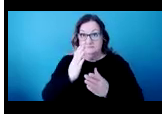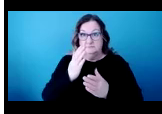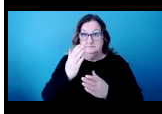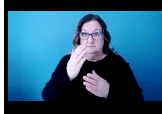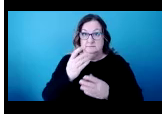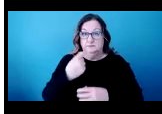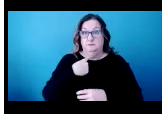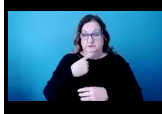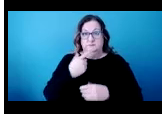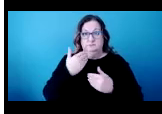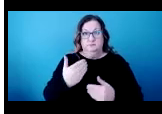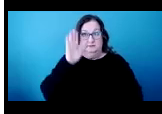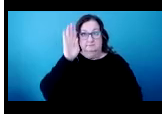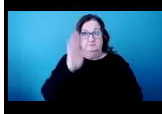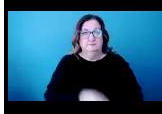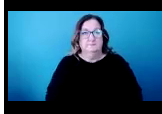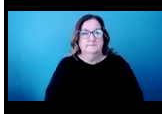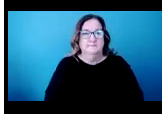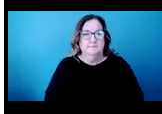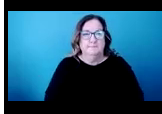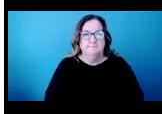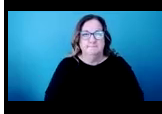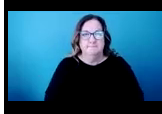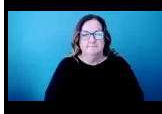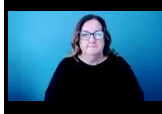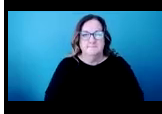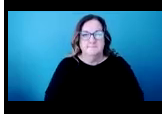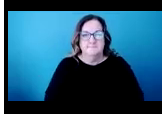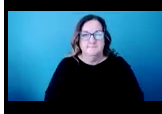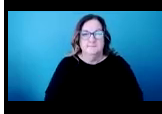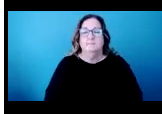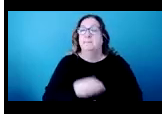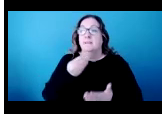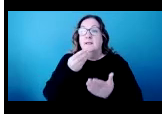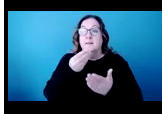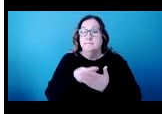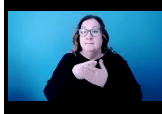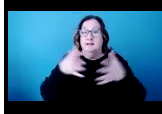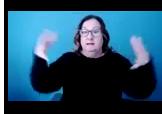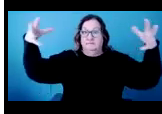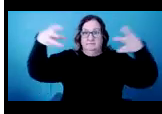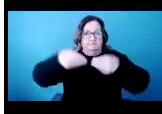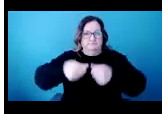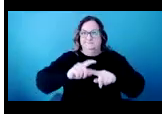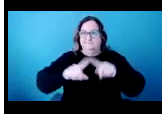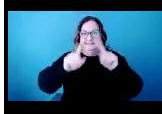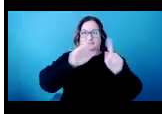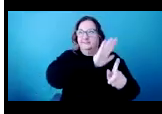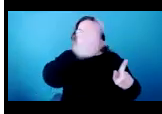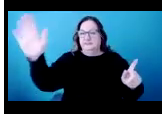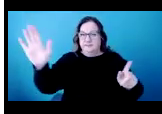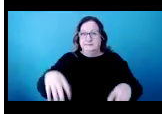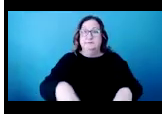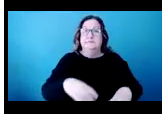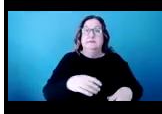anyone has a question. So the money can come from lots of different places. It comes from the income tax,